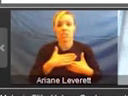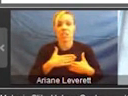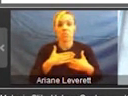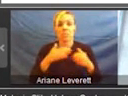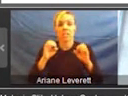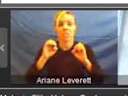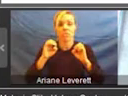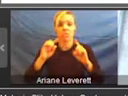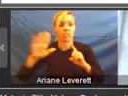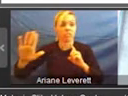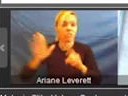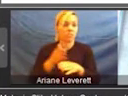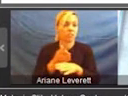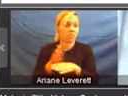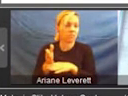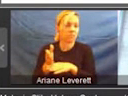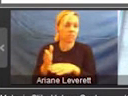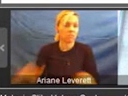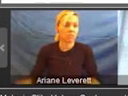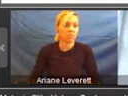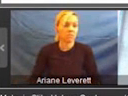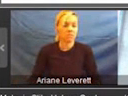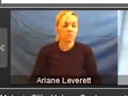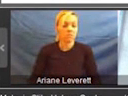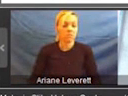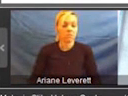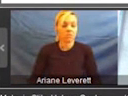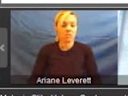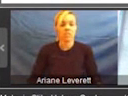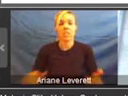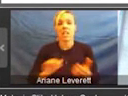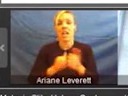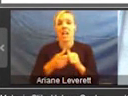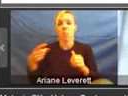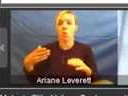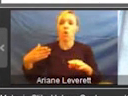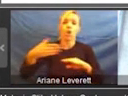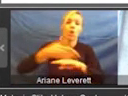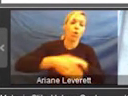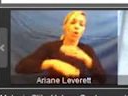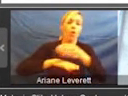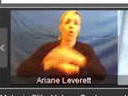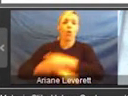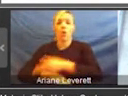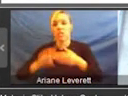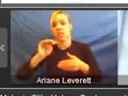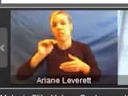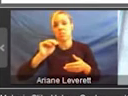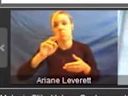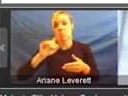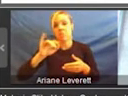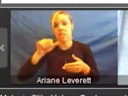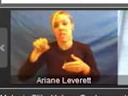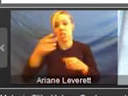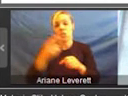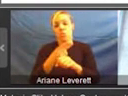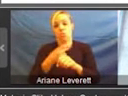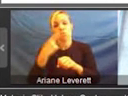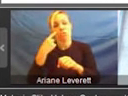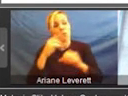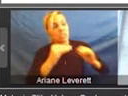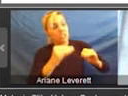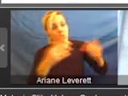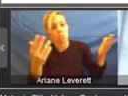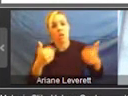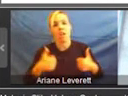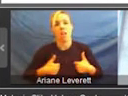And how cross-media approaches are used in order to teach life skills and so on